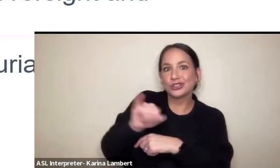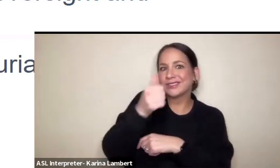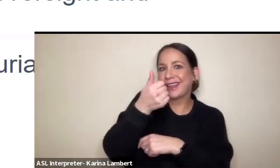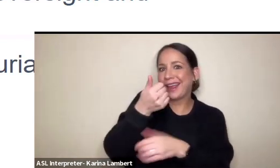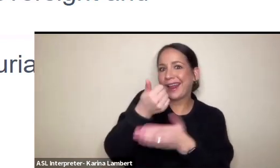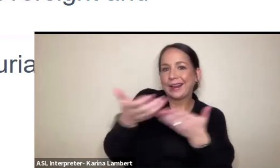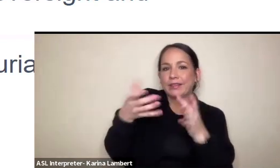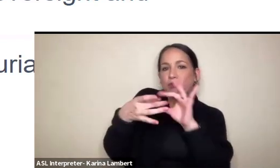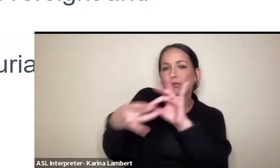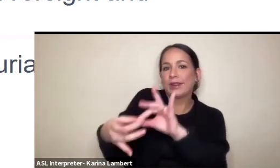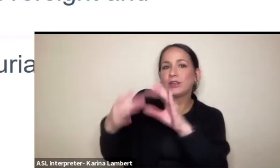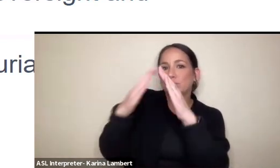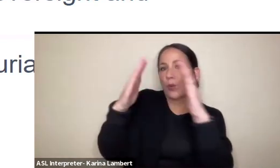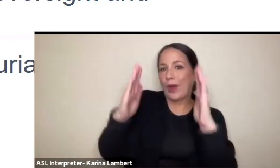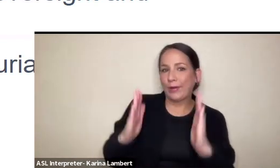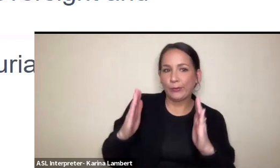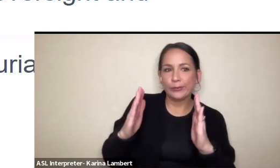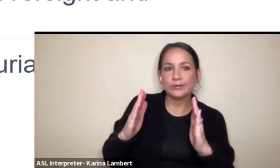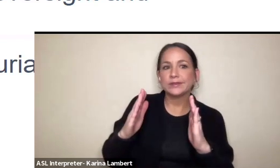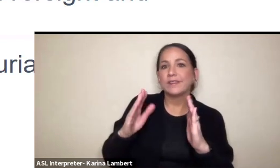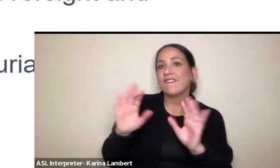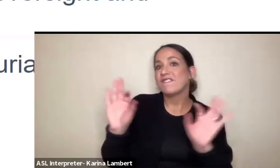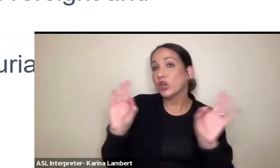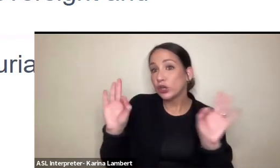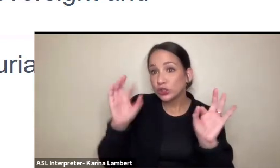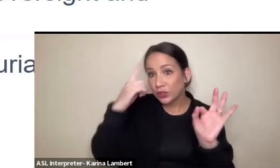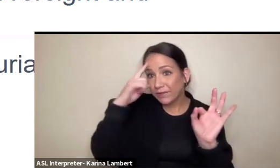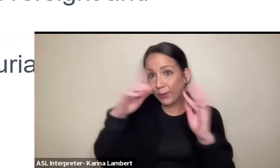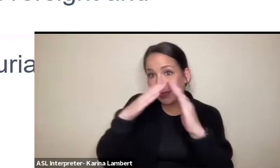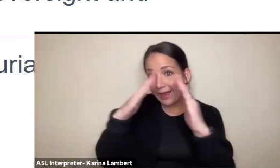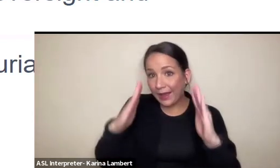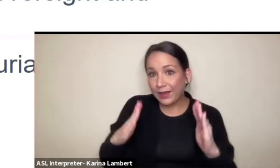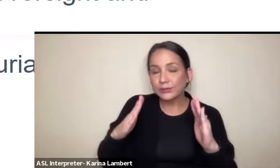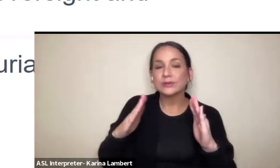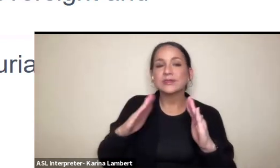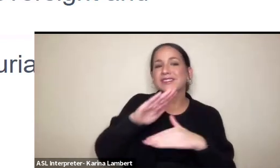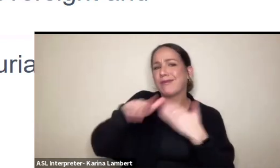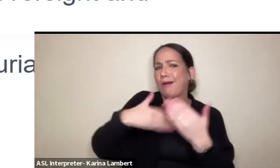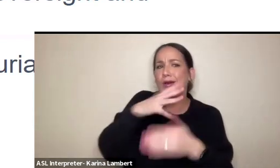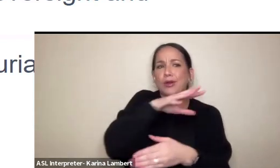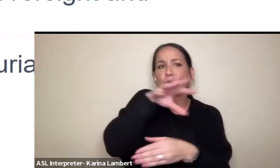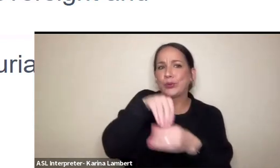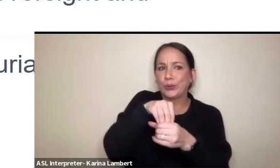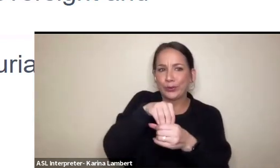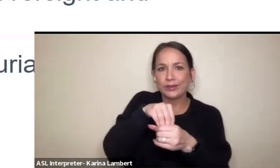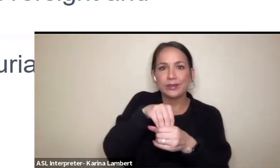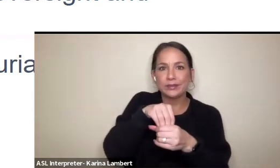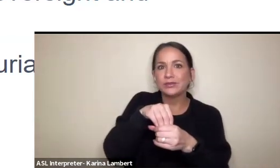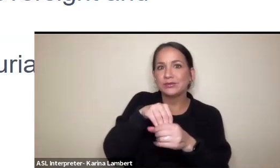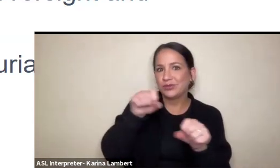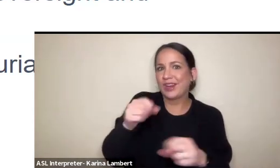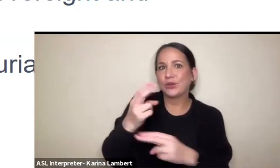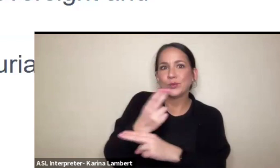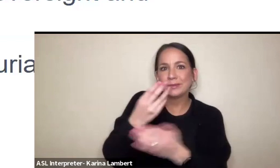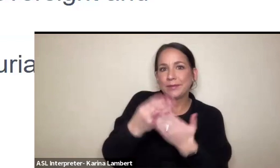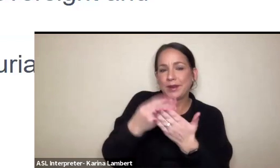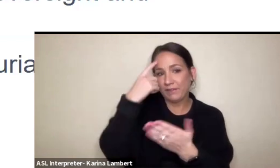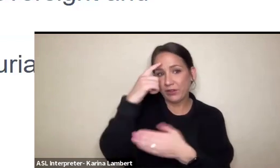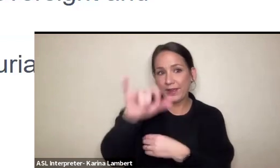the home, housing, furnishing the house, all of that is included. You're able to use it for that.